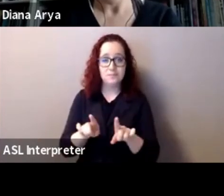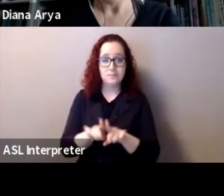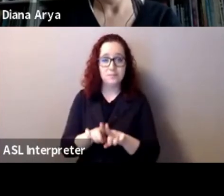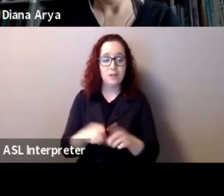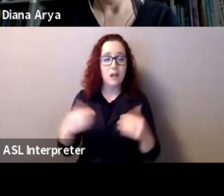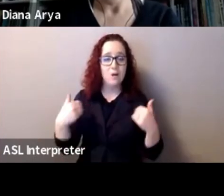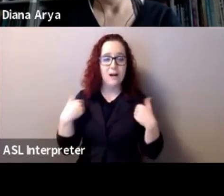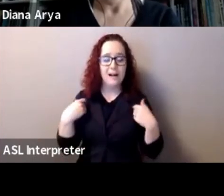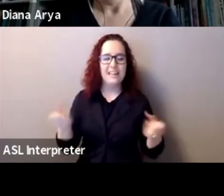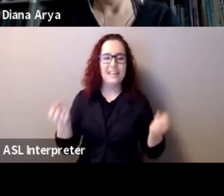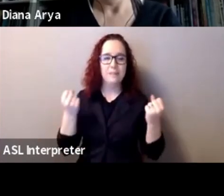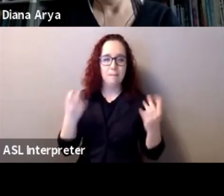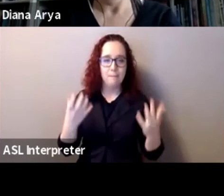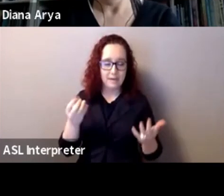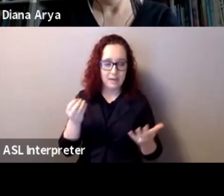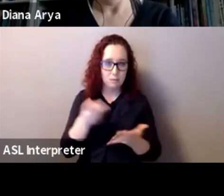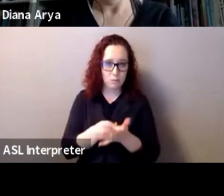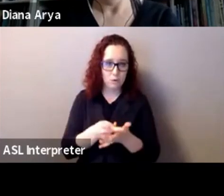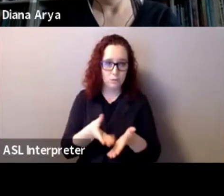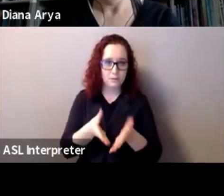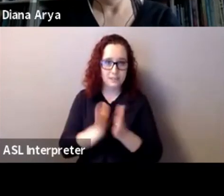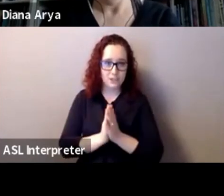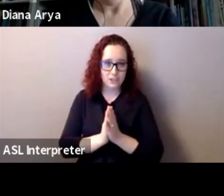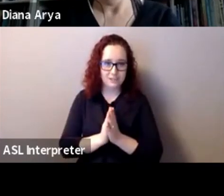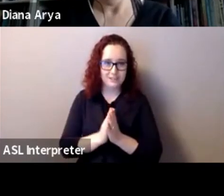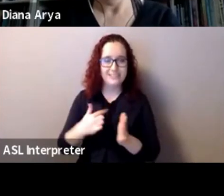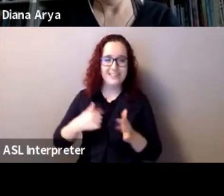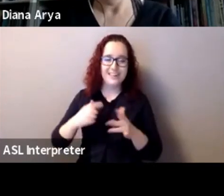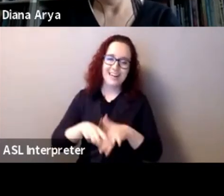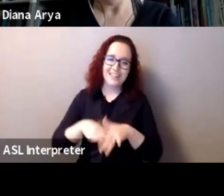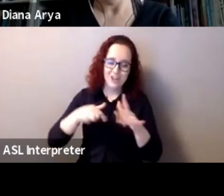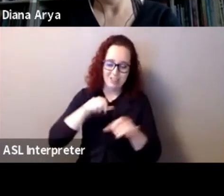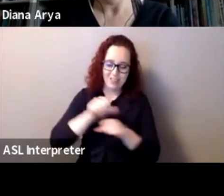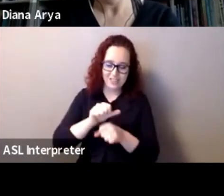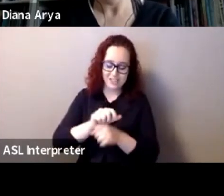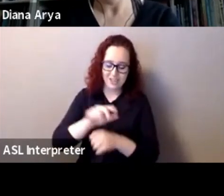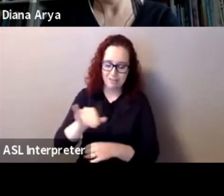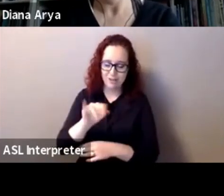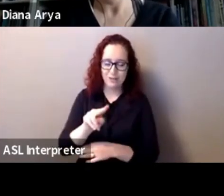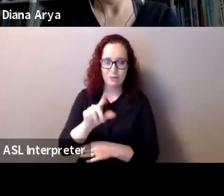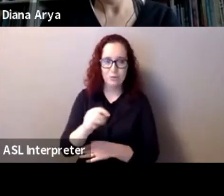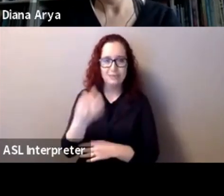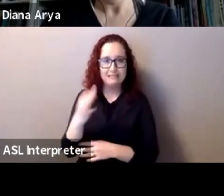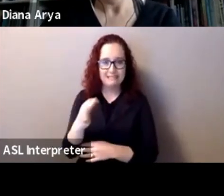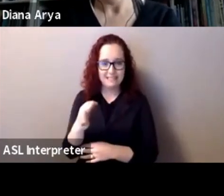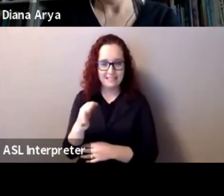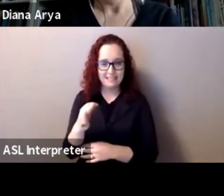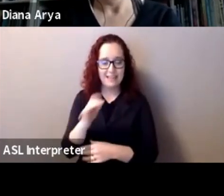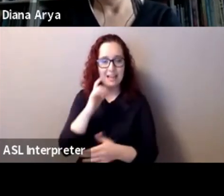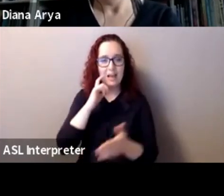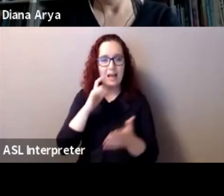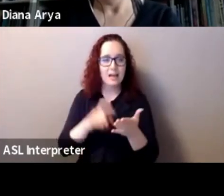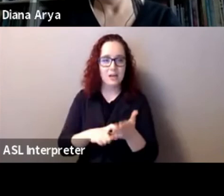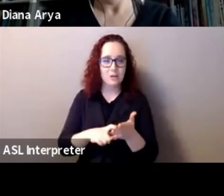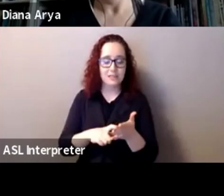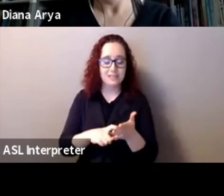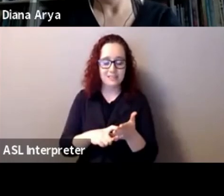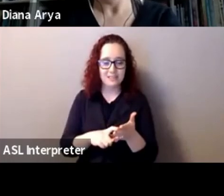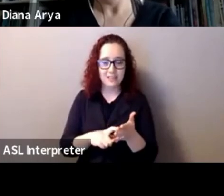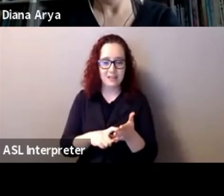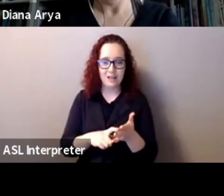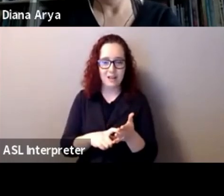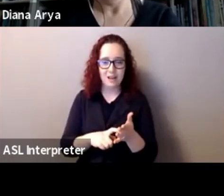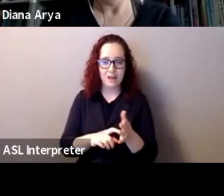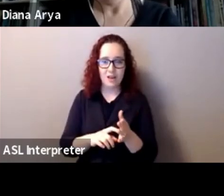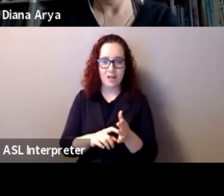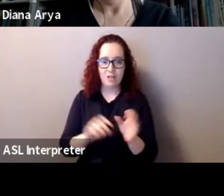of the approved petitions. When I started in this role in January of 2019, I discovered that there was no central repository of